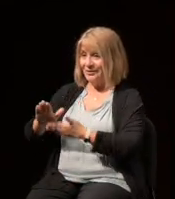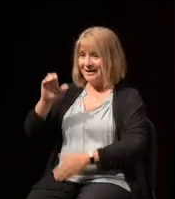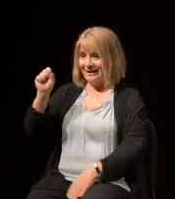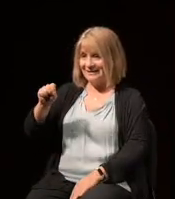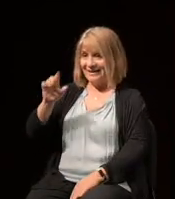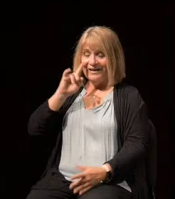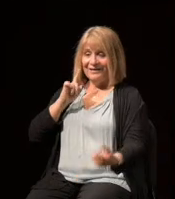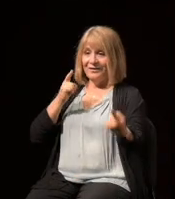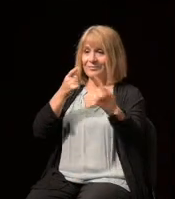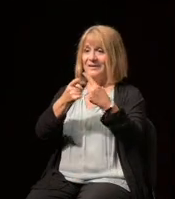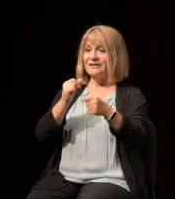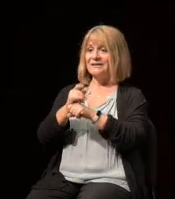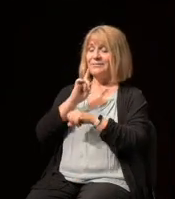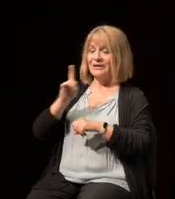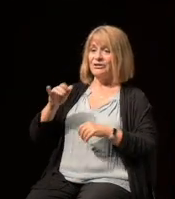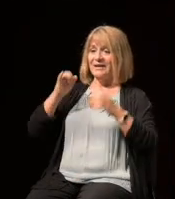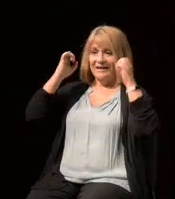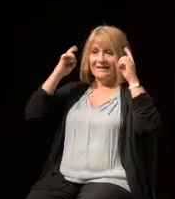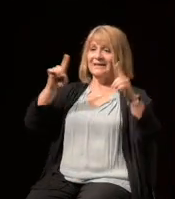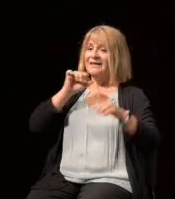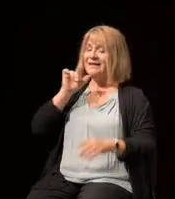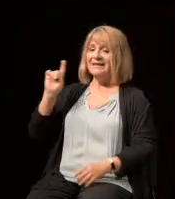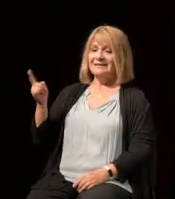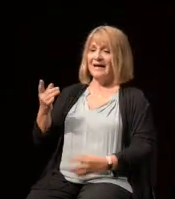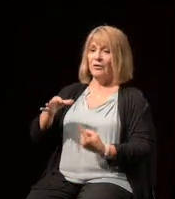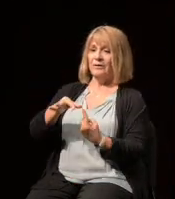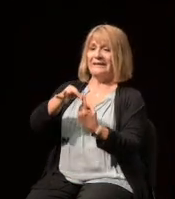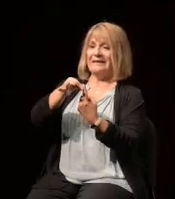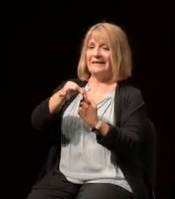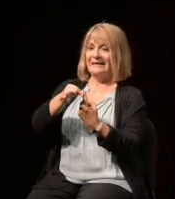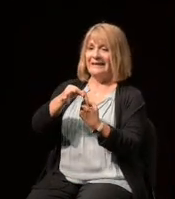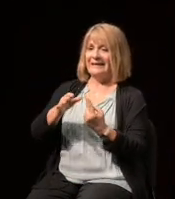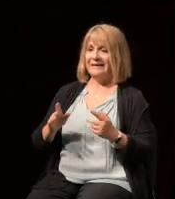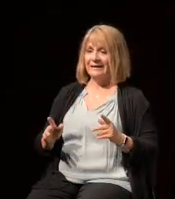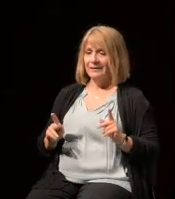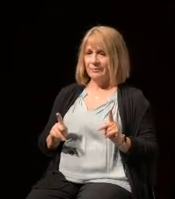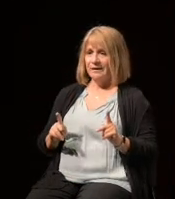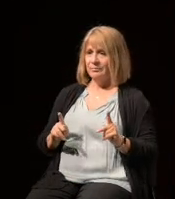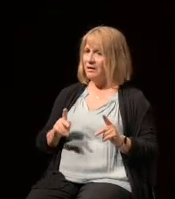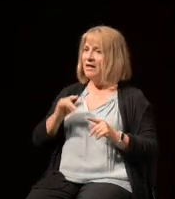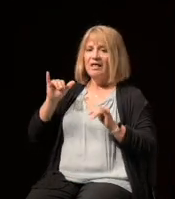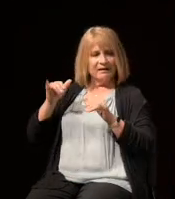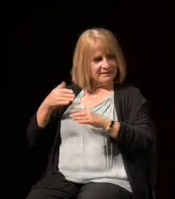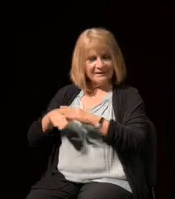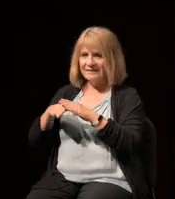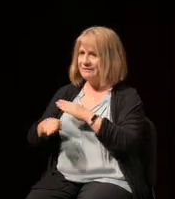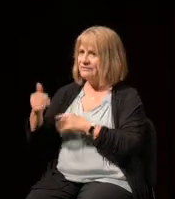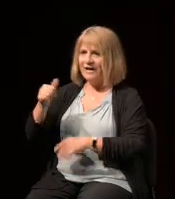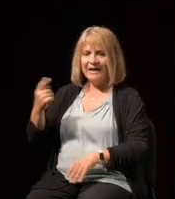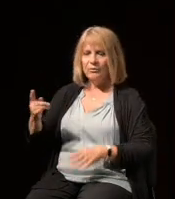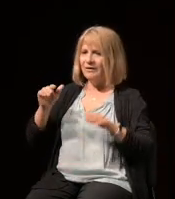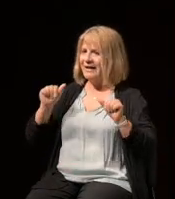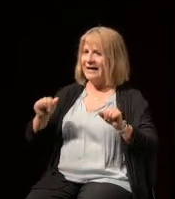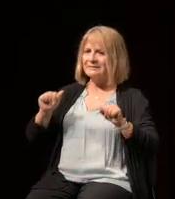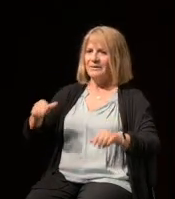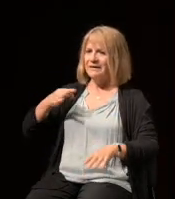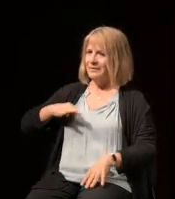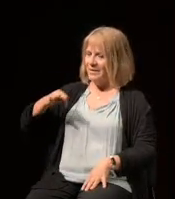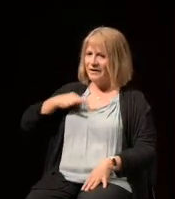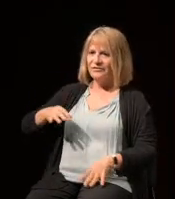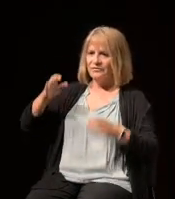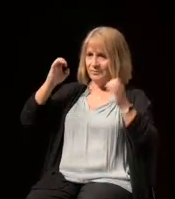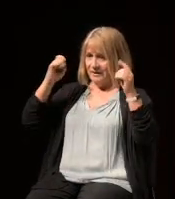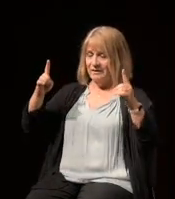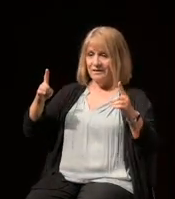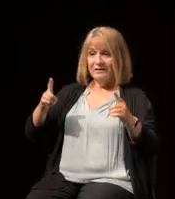sure education is not preserved for the elite. Instead, it is accessible to anyone who has the ability to benefit. Even in the